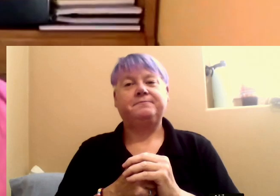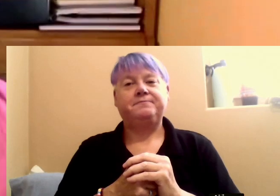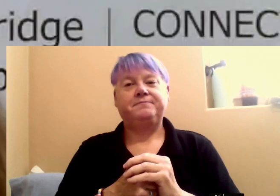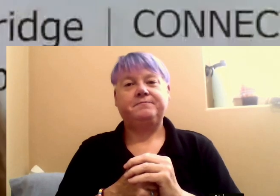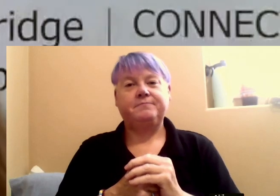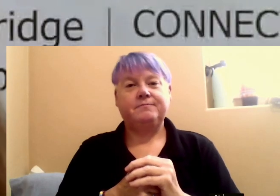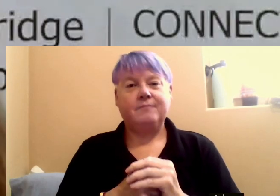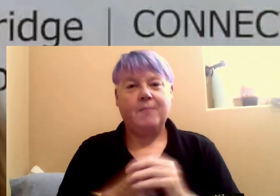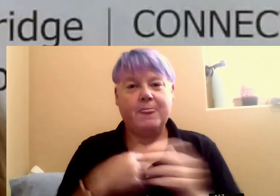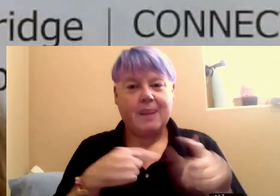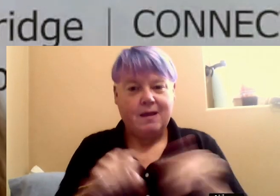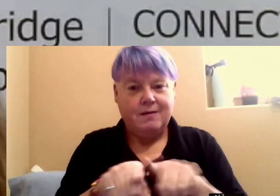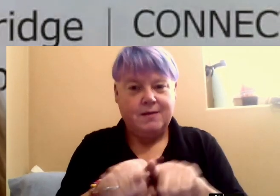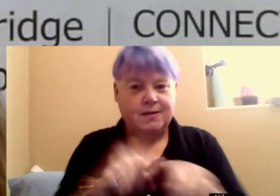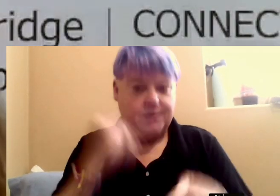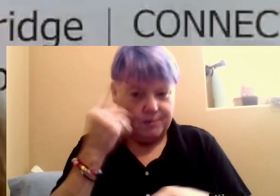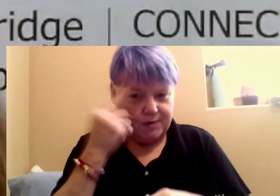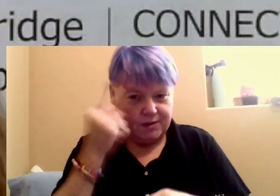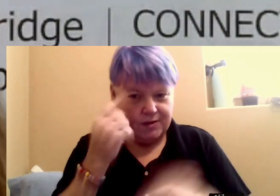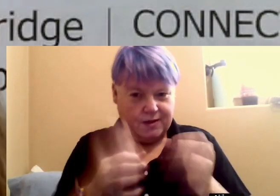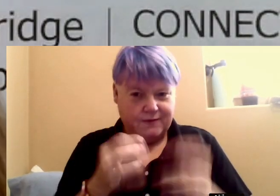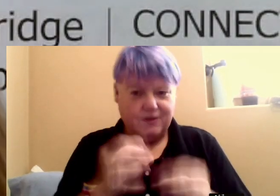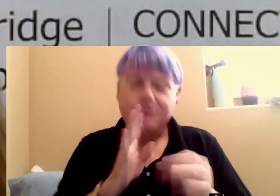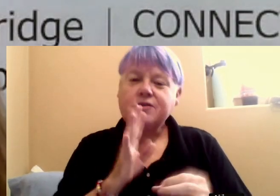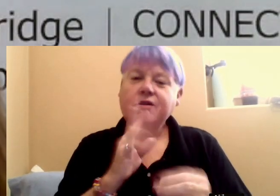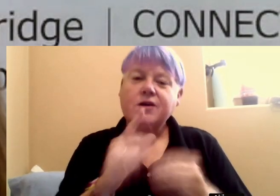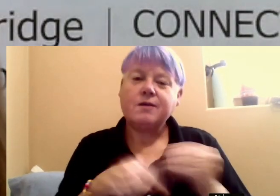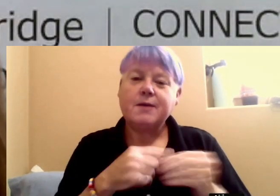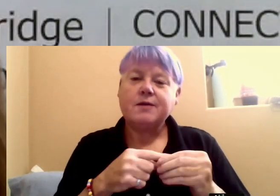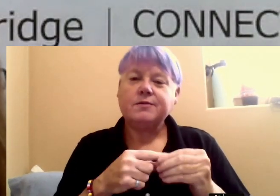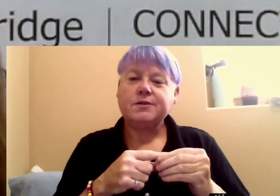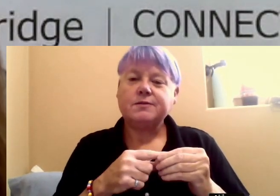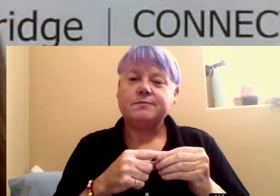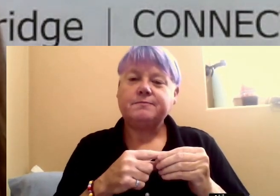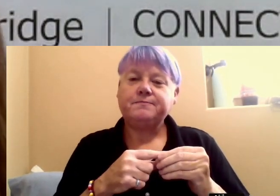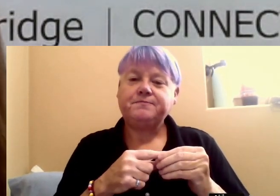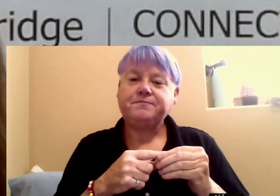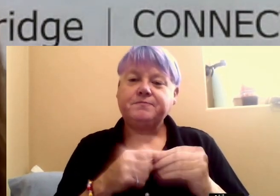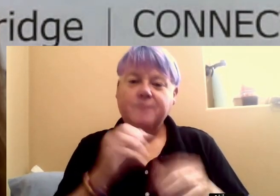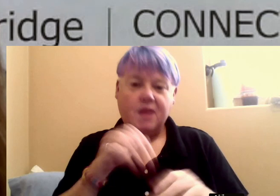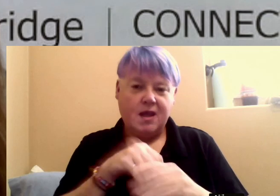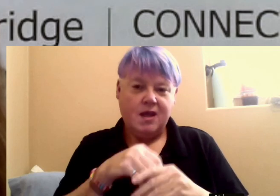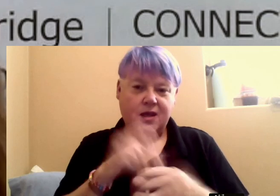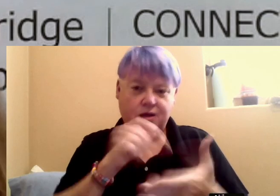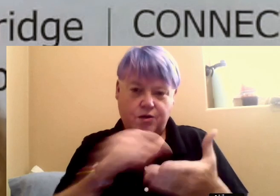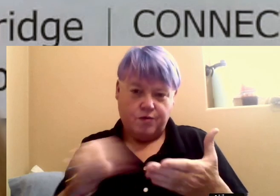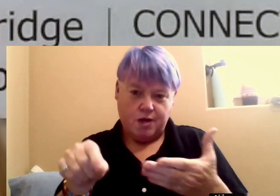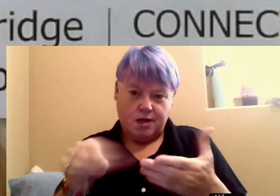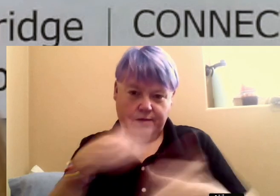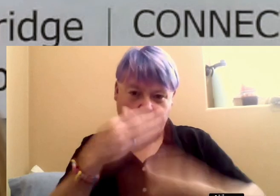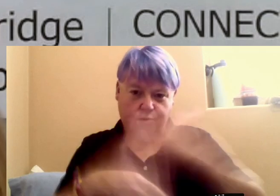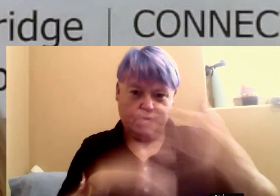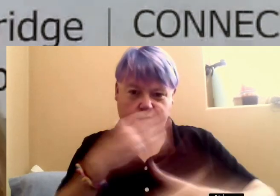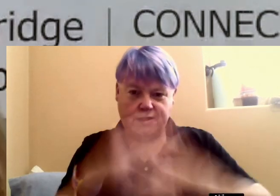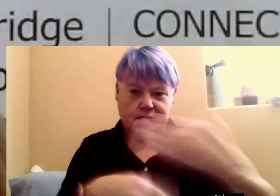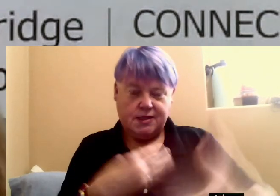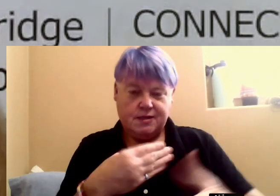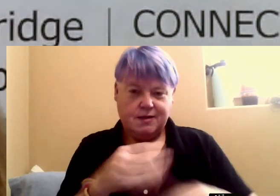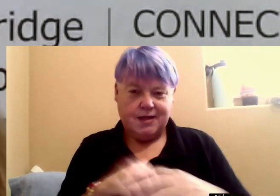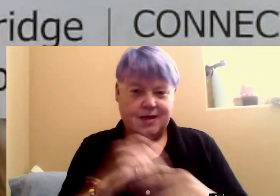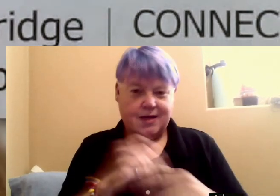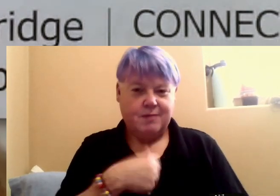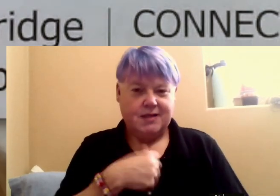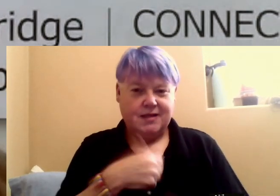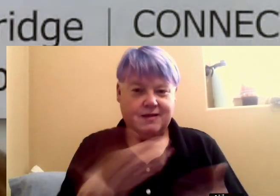I'm also wondering if you could maybe talk about, in your writing process, I'm going to out myself here. When I